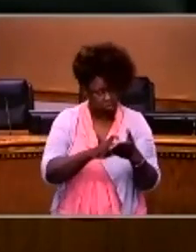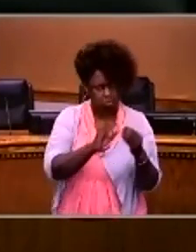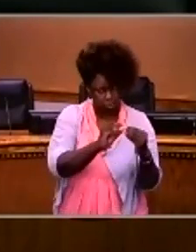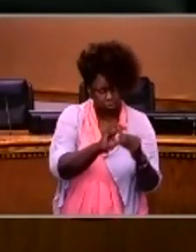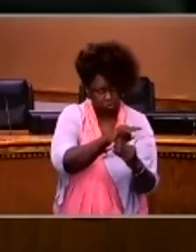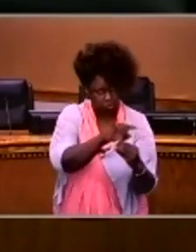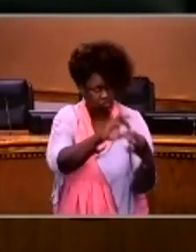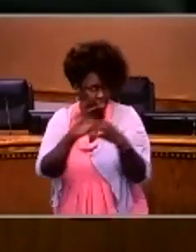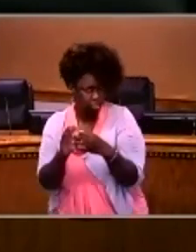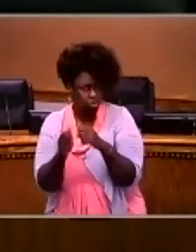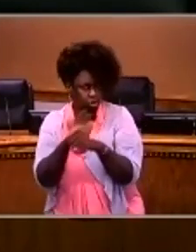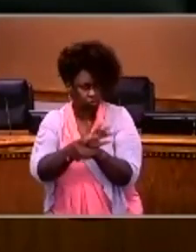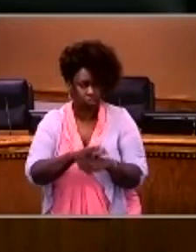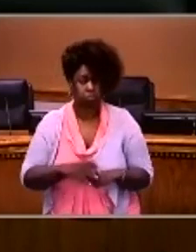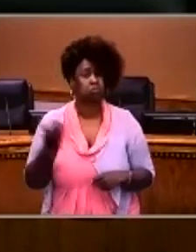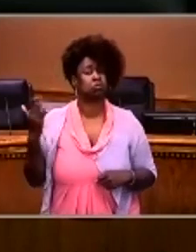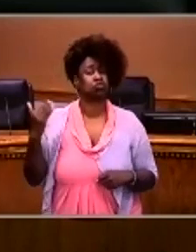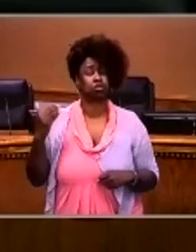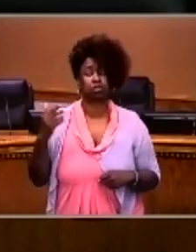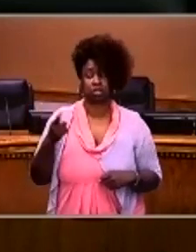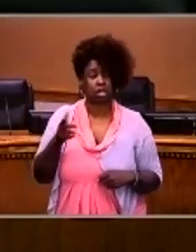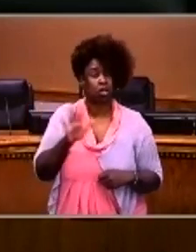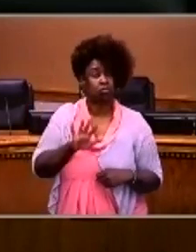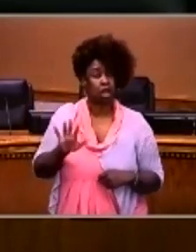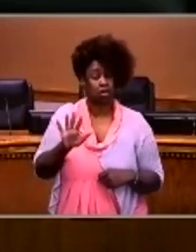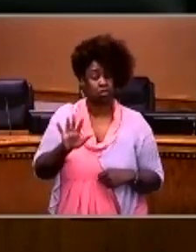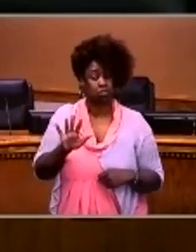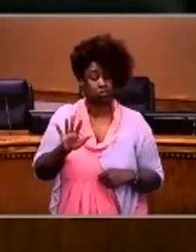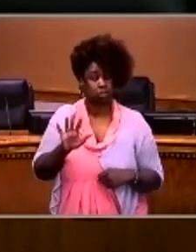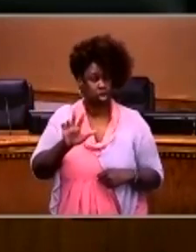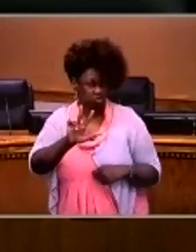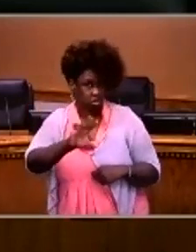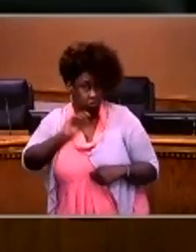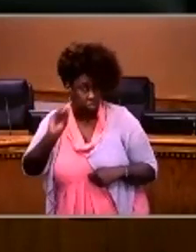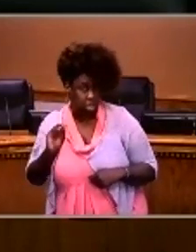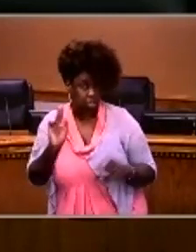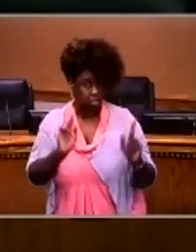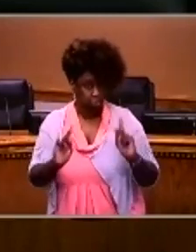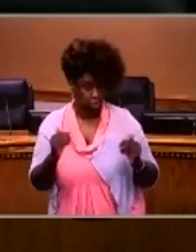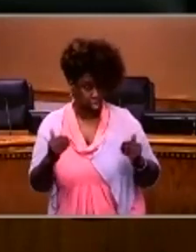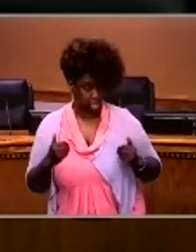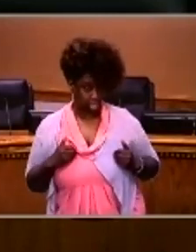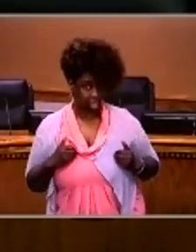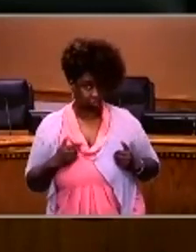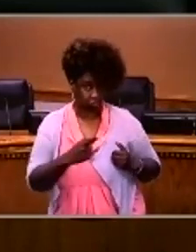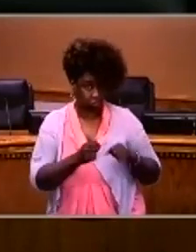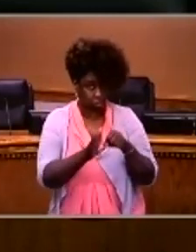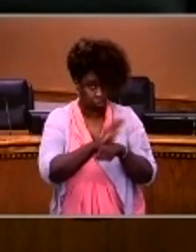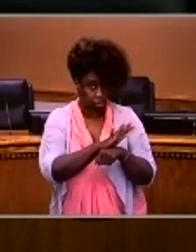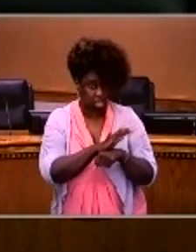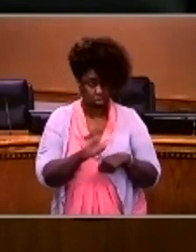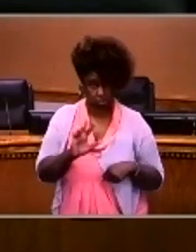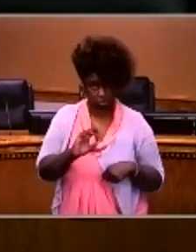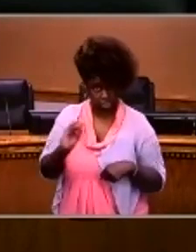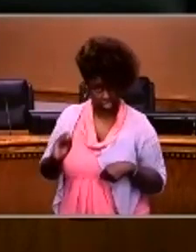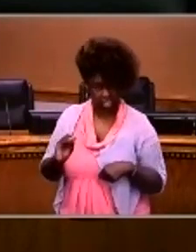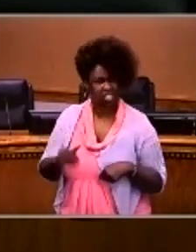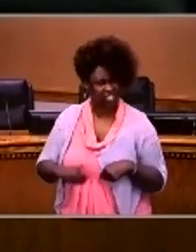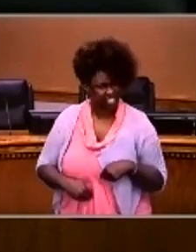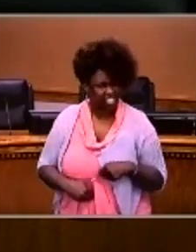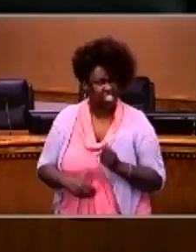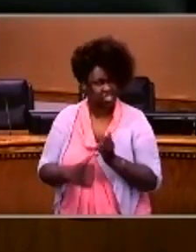early case series said that diarrhea occurred in about 3% of cases. There's a more recent series where it may occur in up to 50%